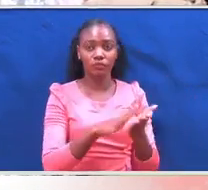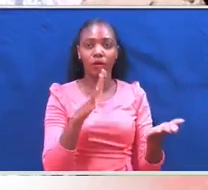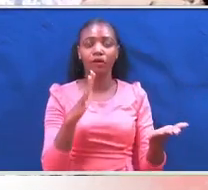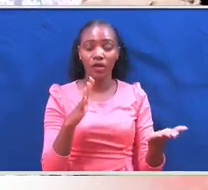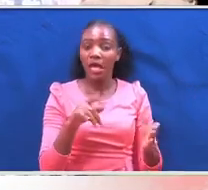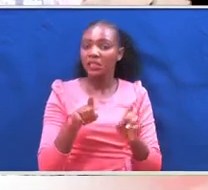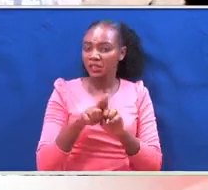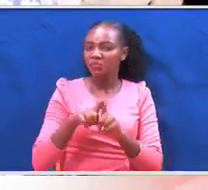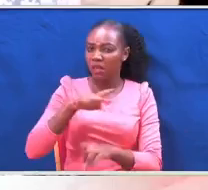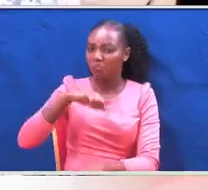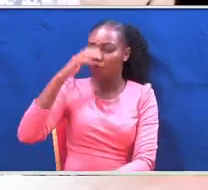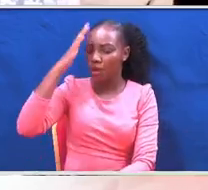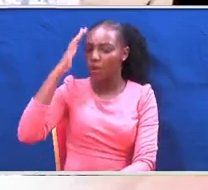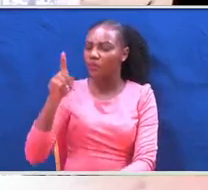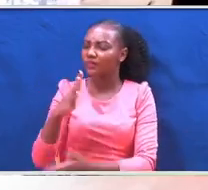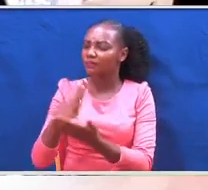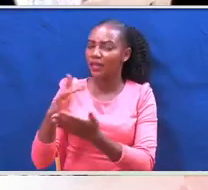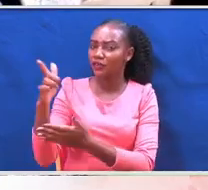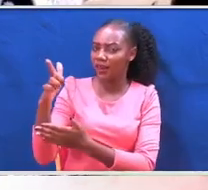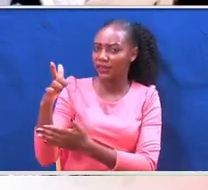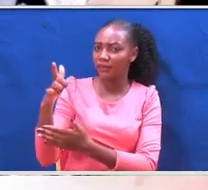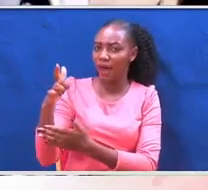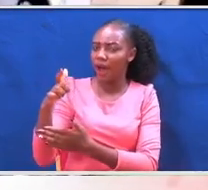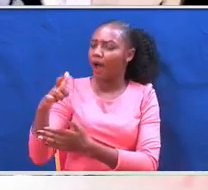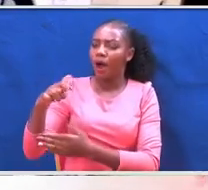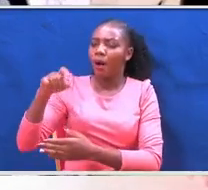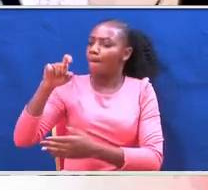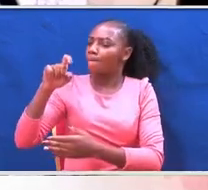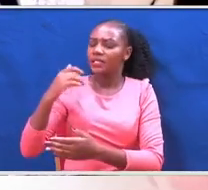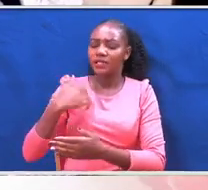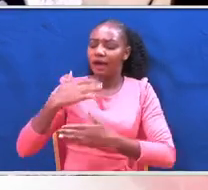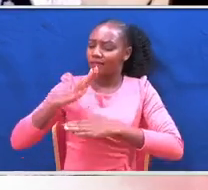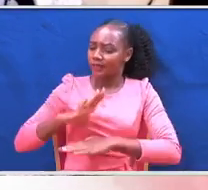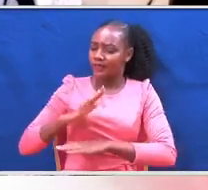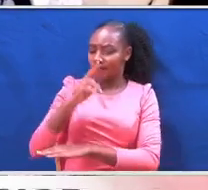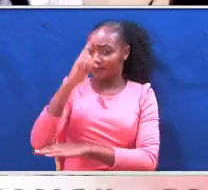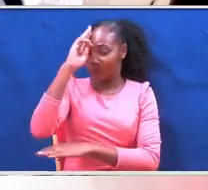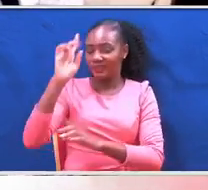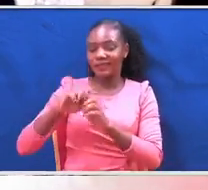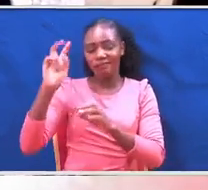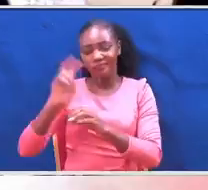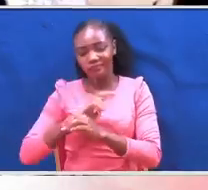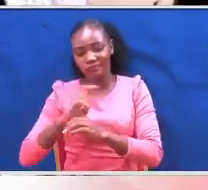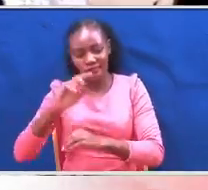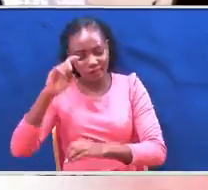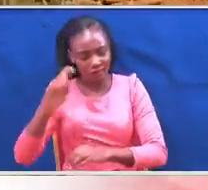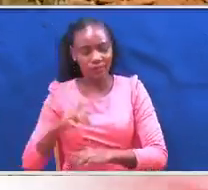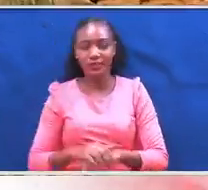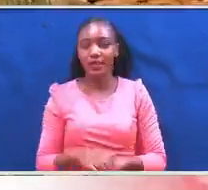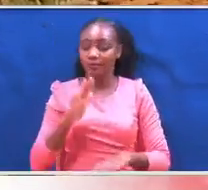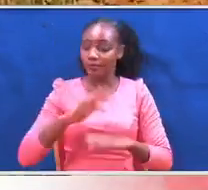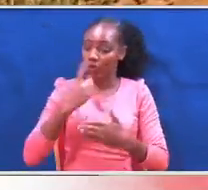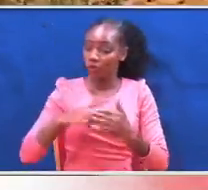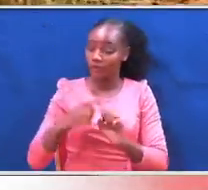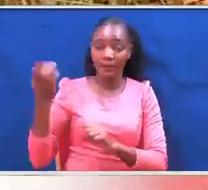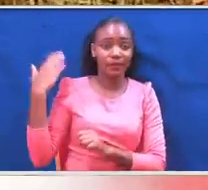We realize that this part of Laikipia needs to be policed in a much more sustainable manner than we have done in the past. The